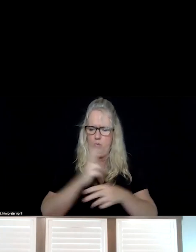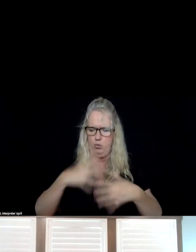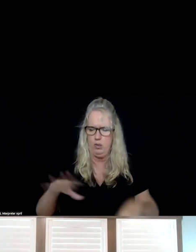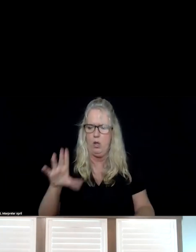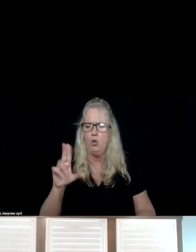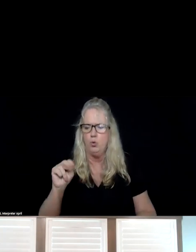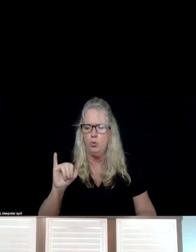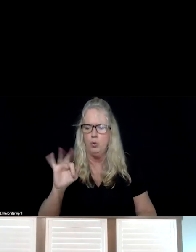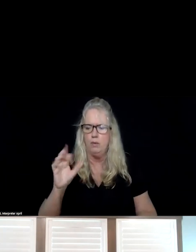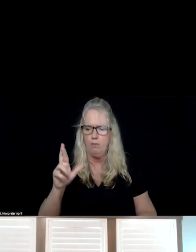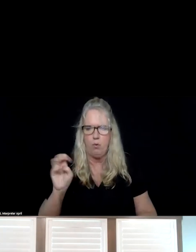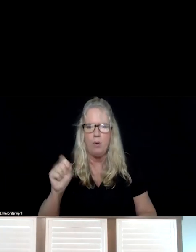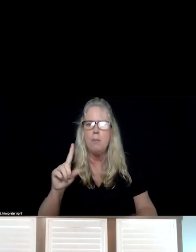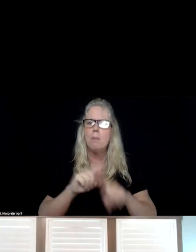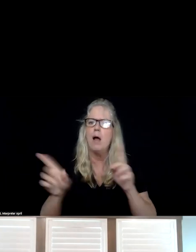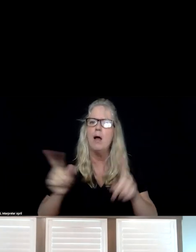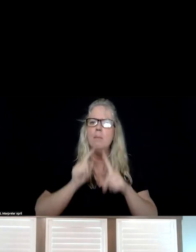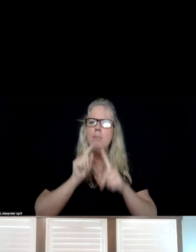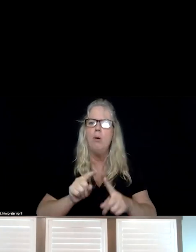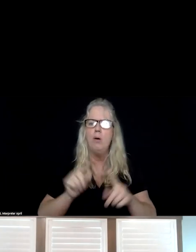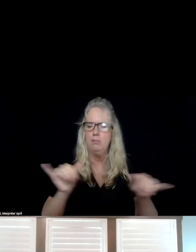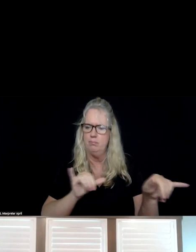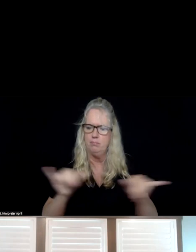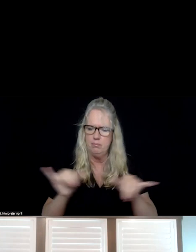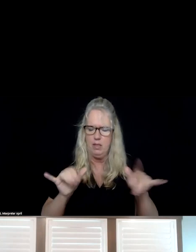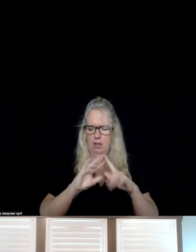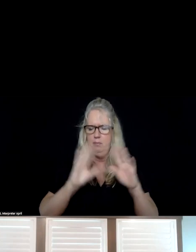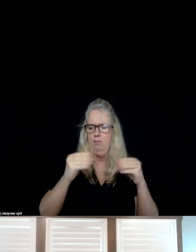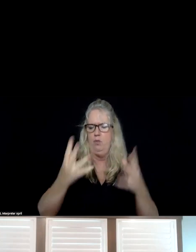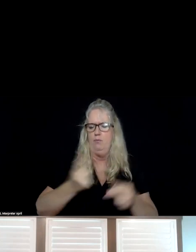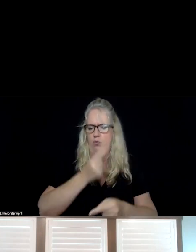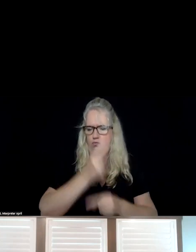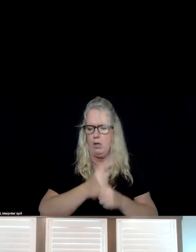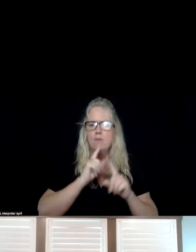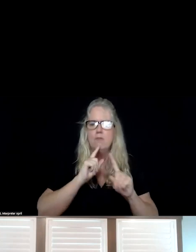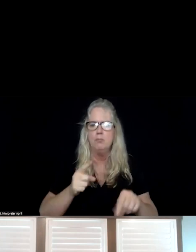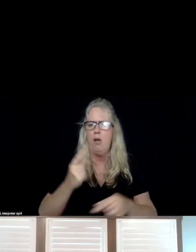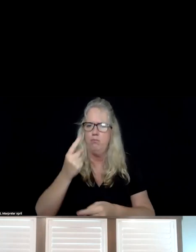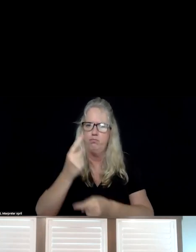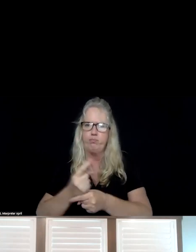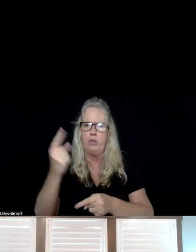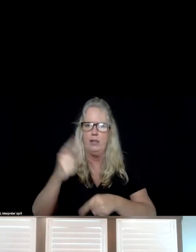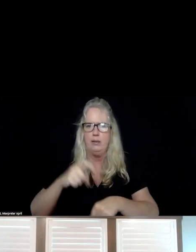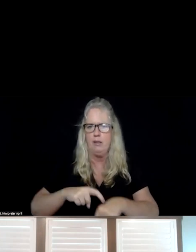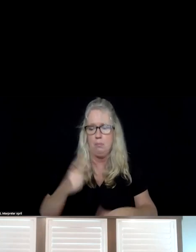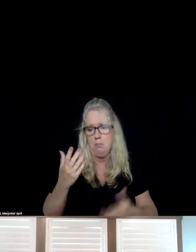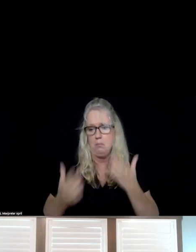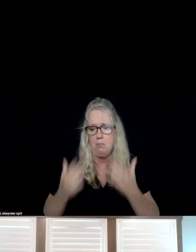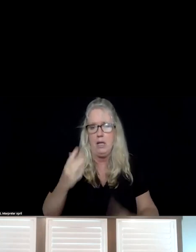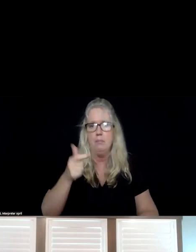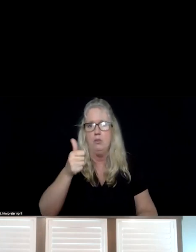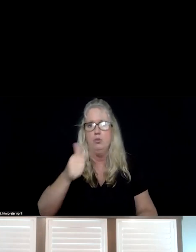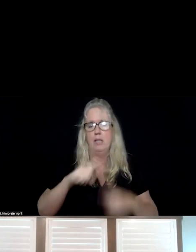encouraging to know that we all have the same bottom line, and that's providing the right response at the right time. So maybe you can be the person in